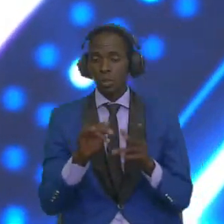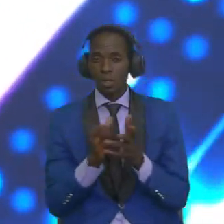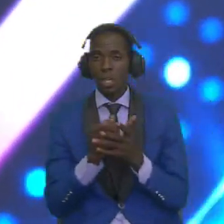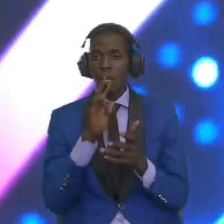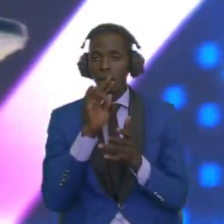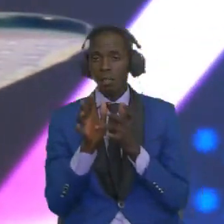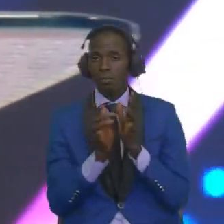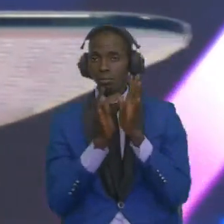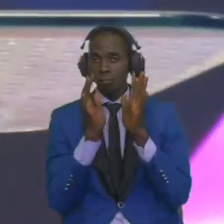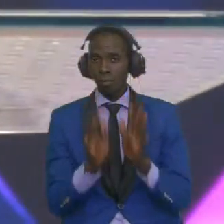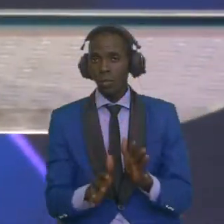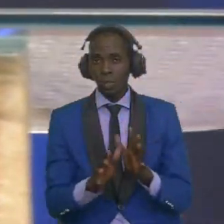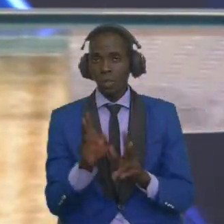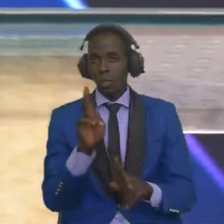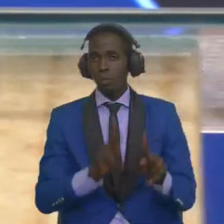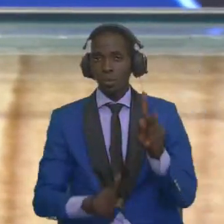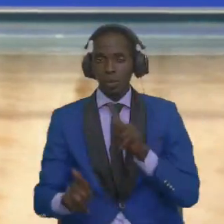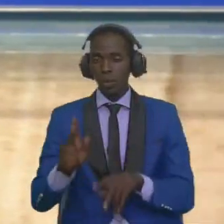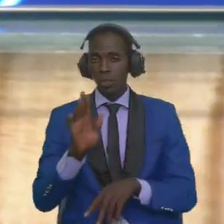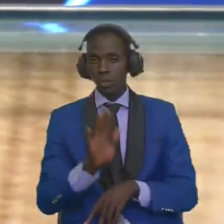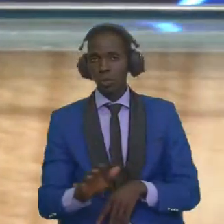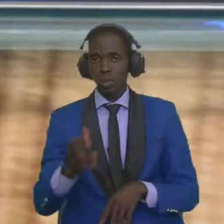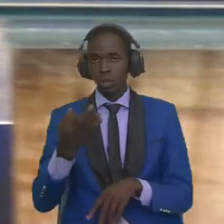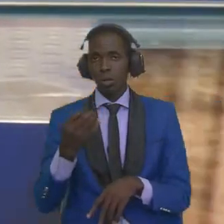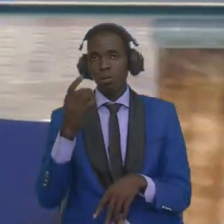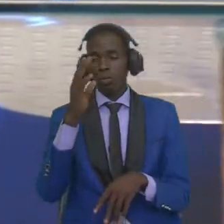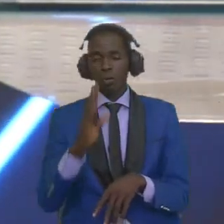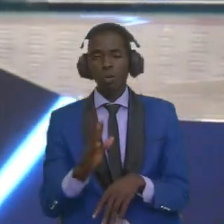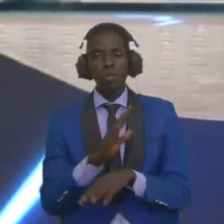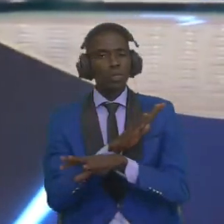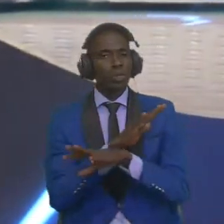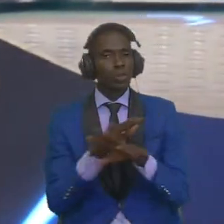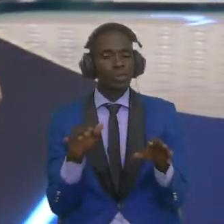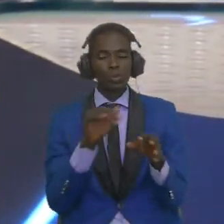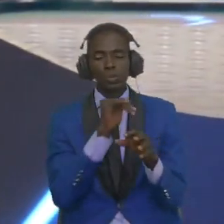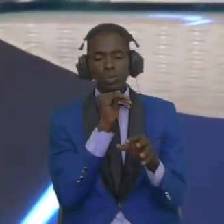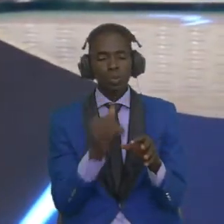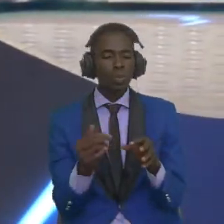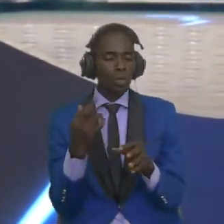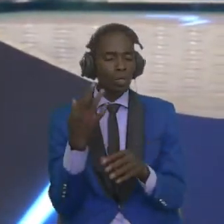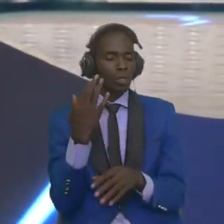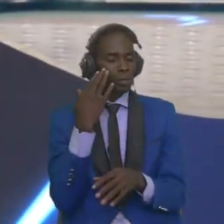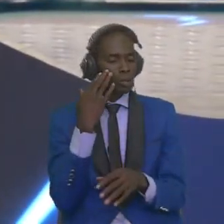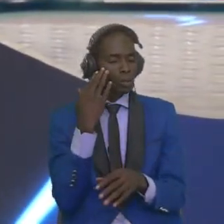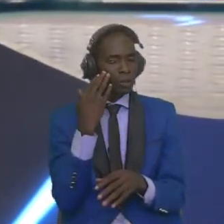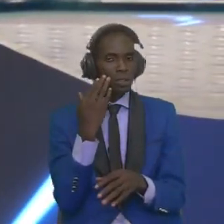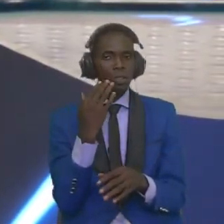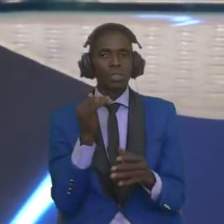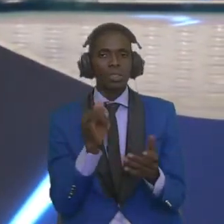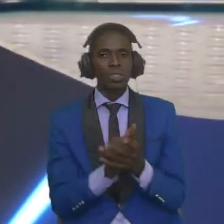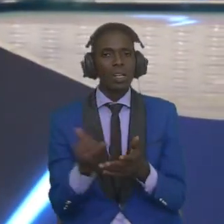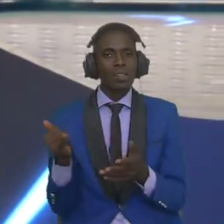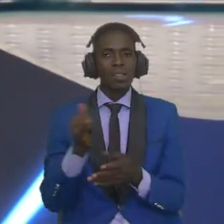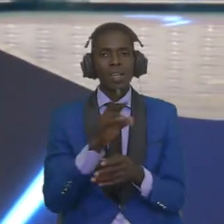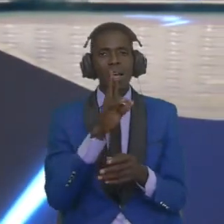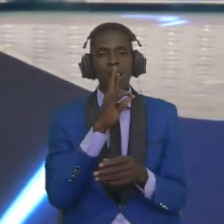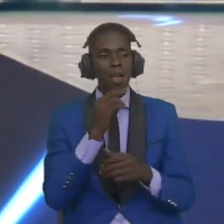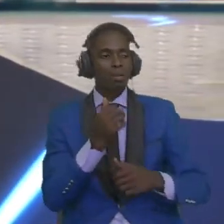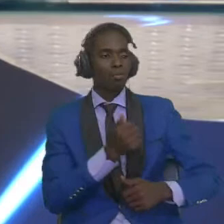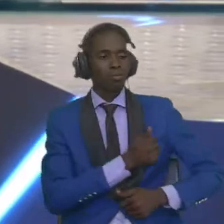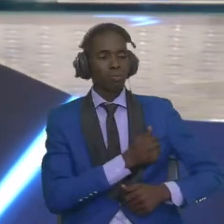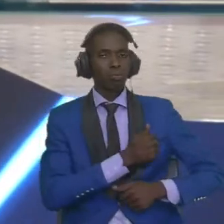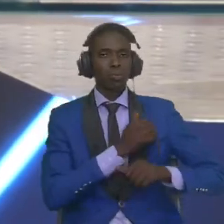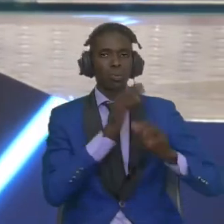people who are children of God. They do not realize they are soldiers in the army of God.